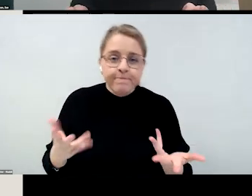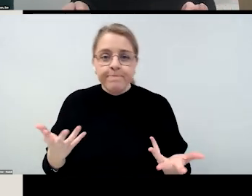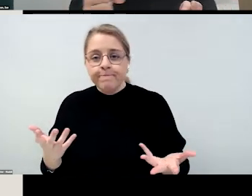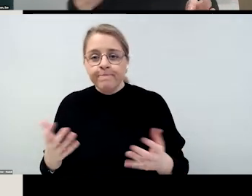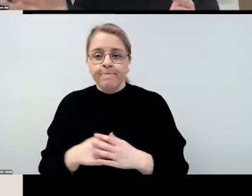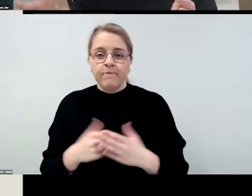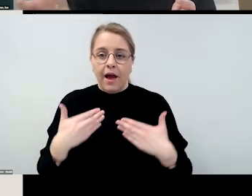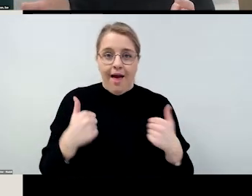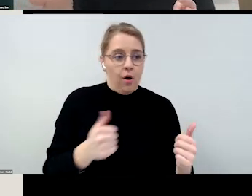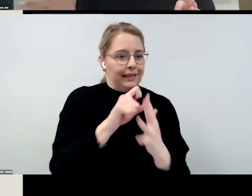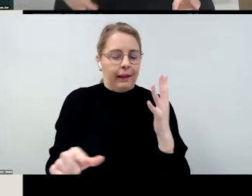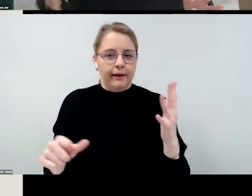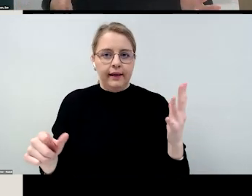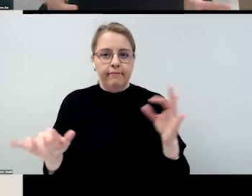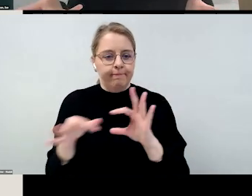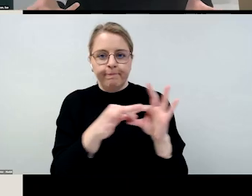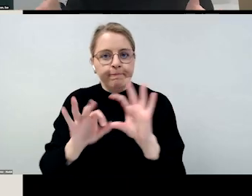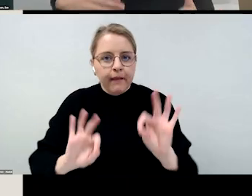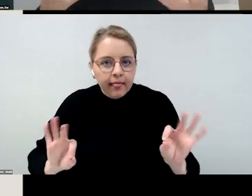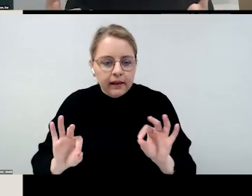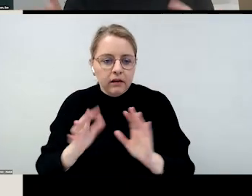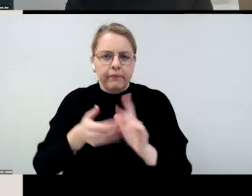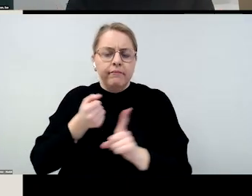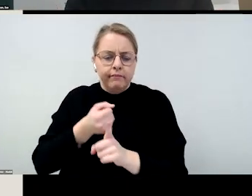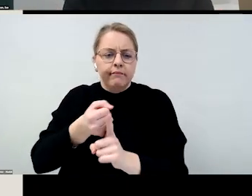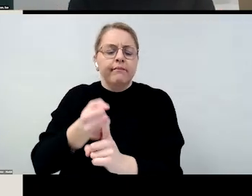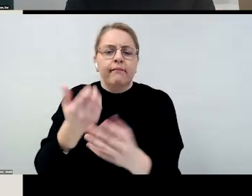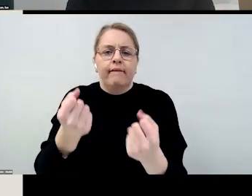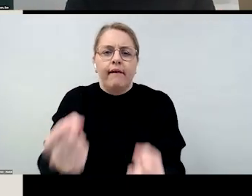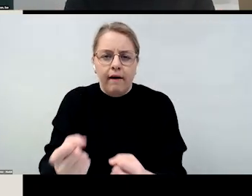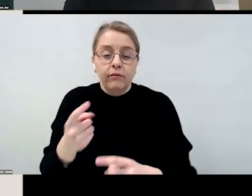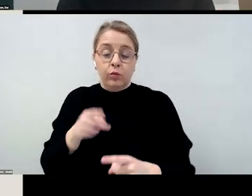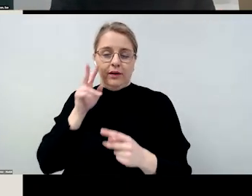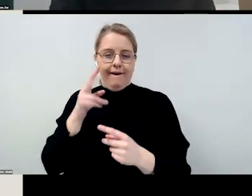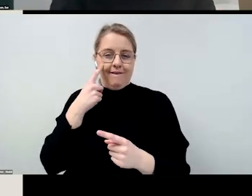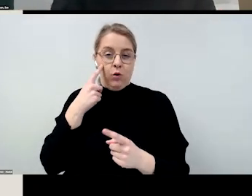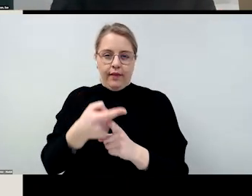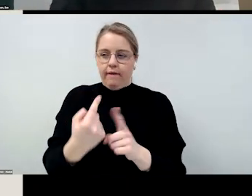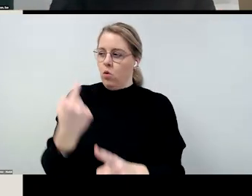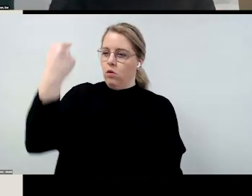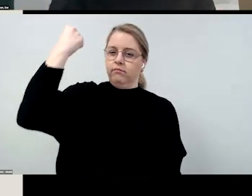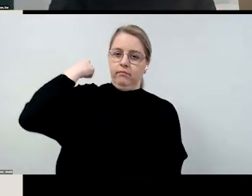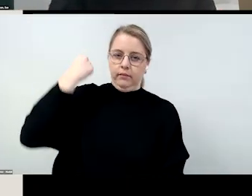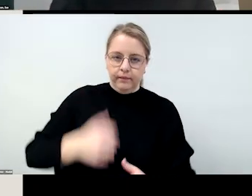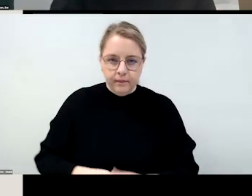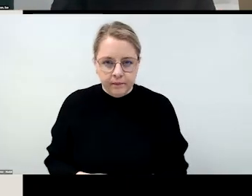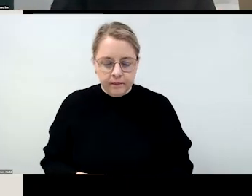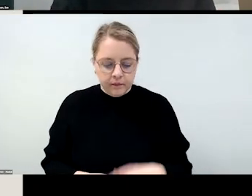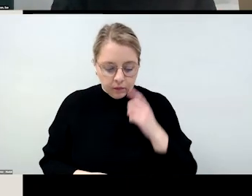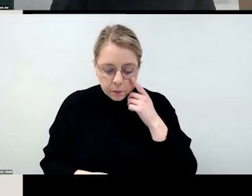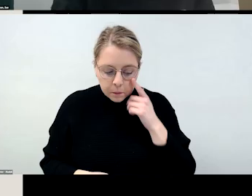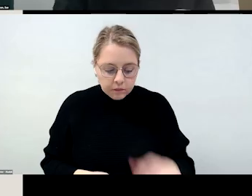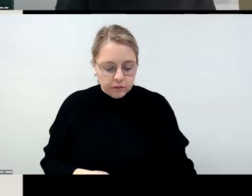disability sectors, right through to a lack of services that are designed for the needs of people with intellectual disability.